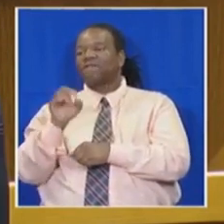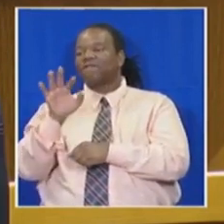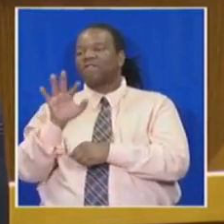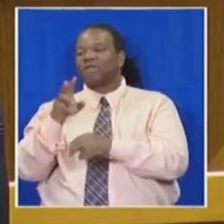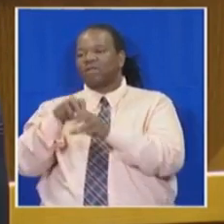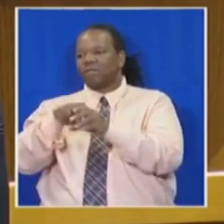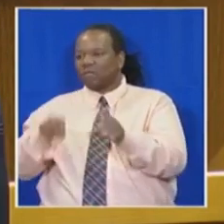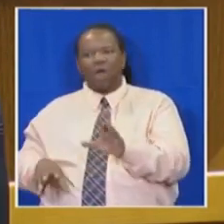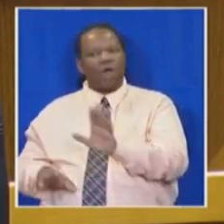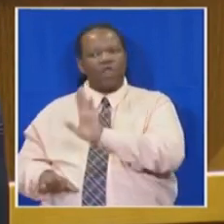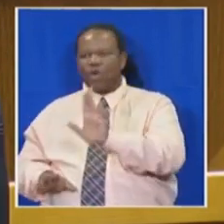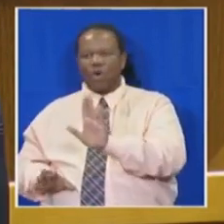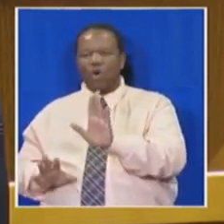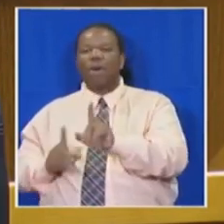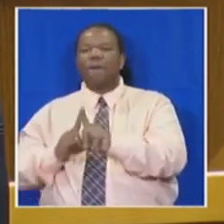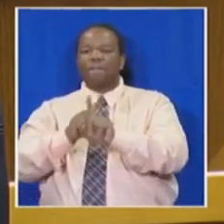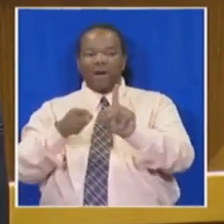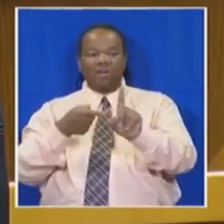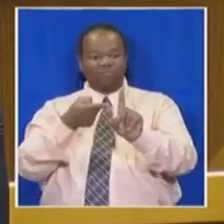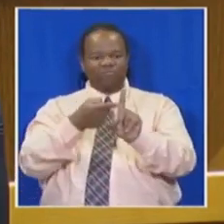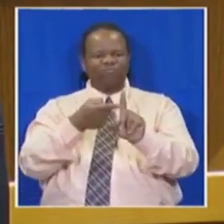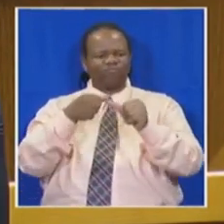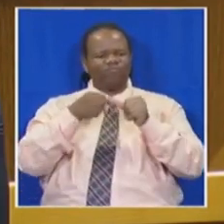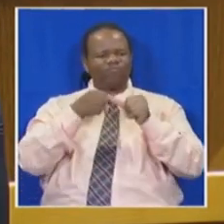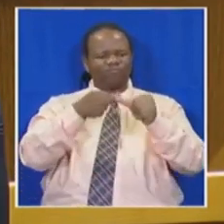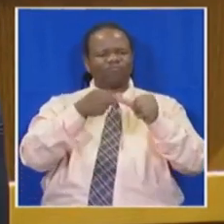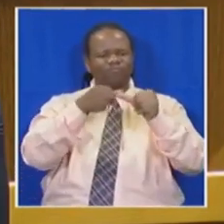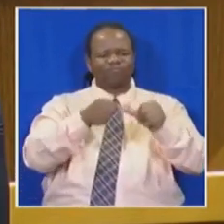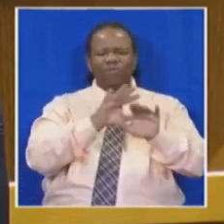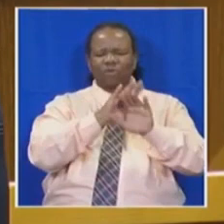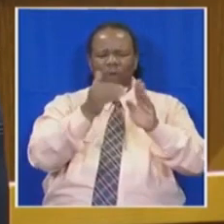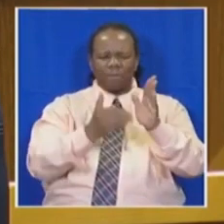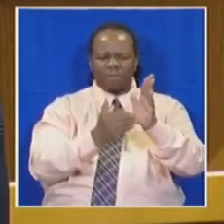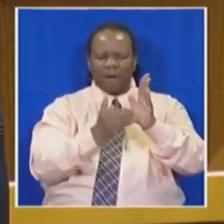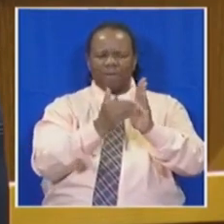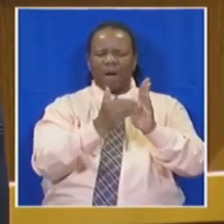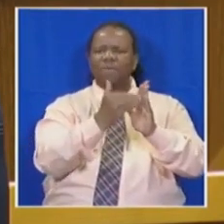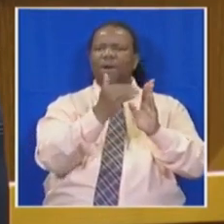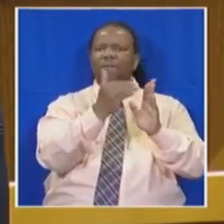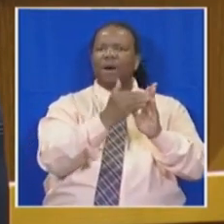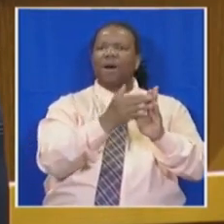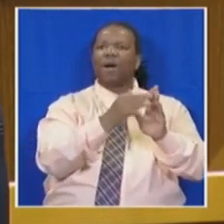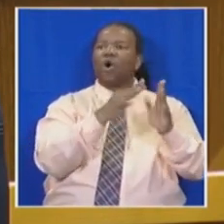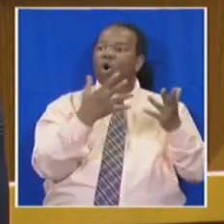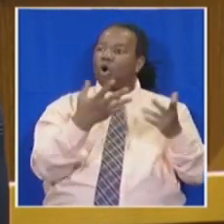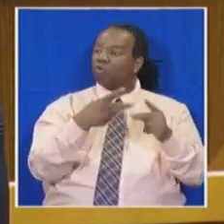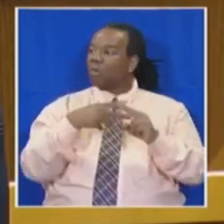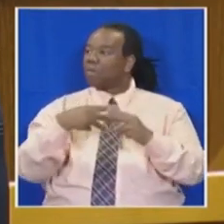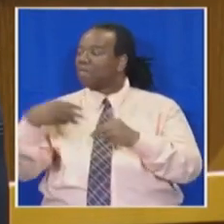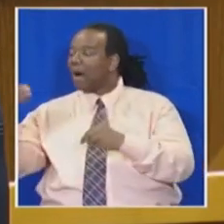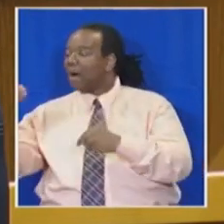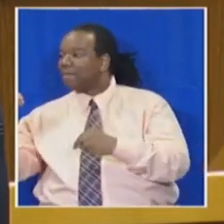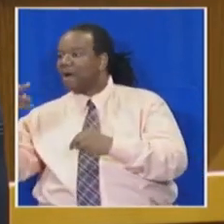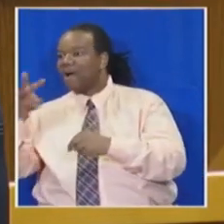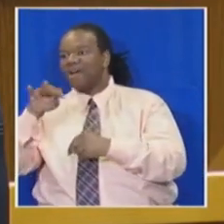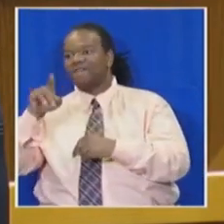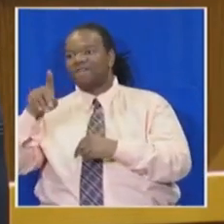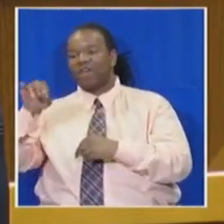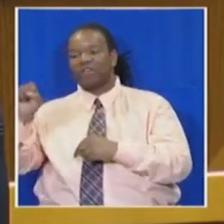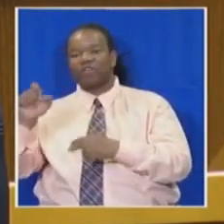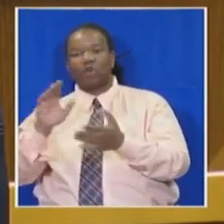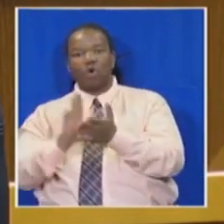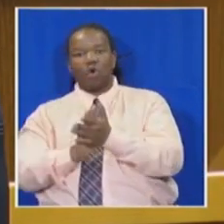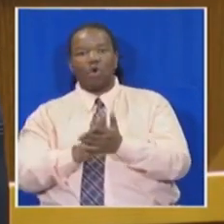has managed, against all odds, to achieve the marks to attend either UCT or VETS, but can't go because, as you all